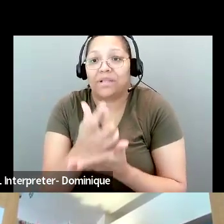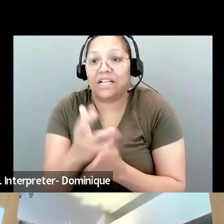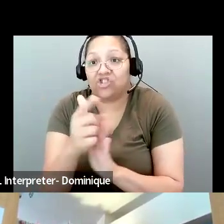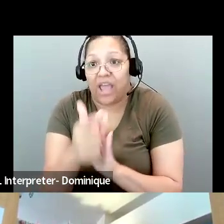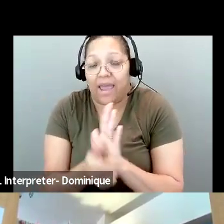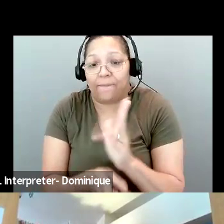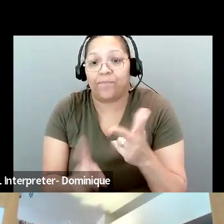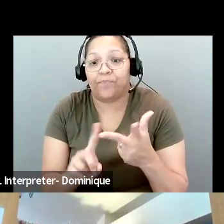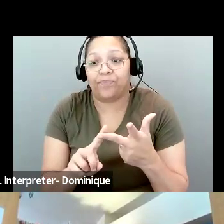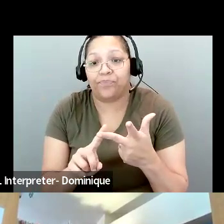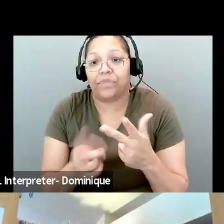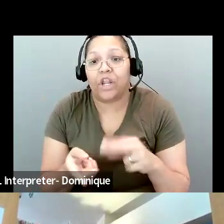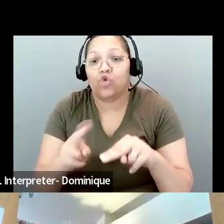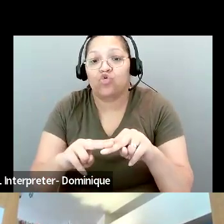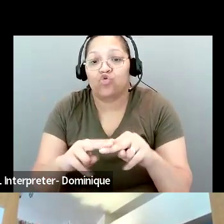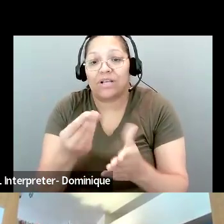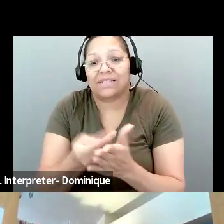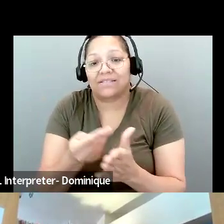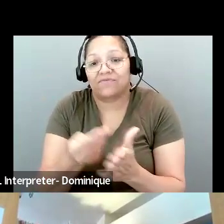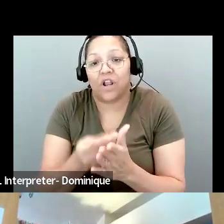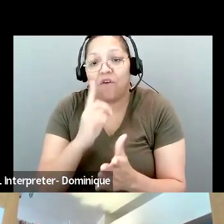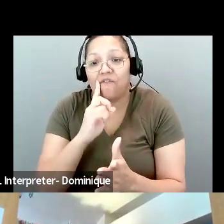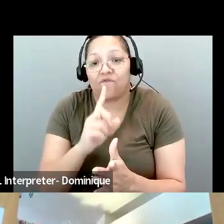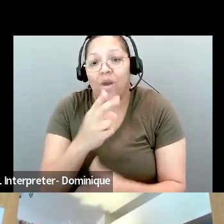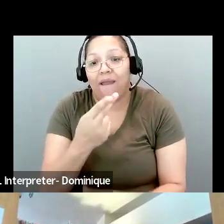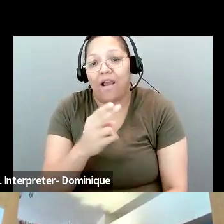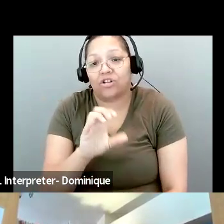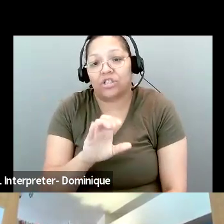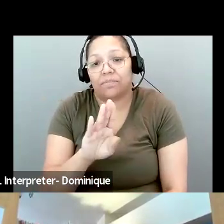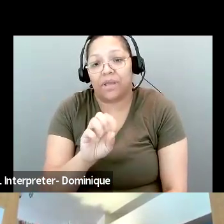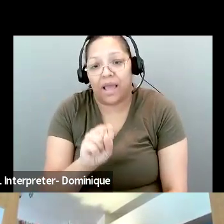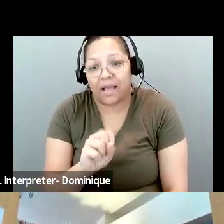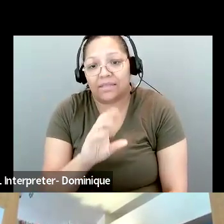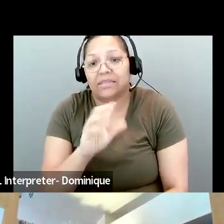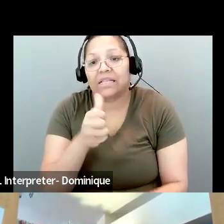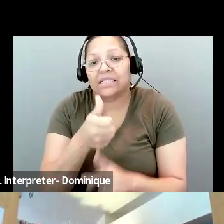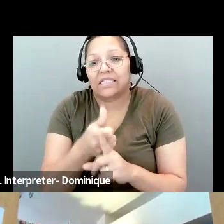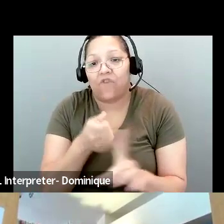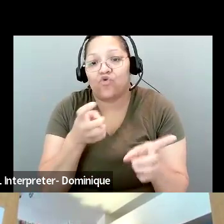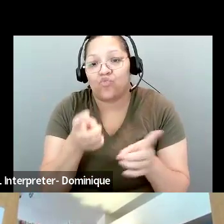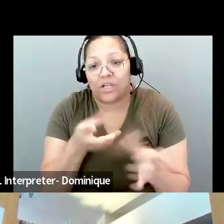Increased funding for HCBS self-directed services and better pay for personal assistance.